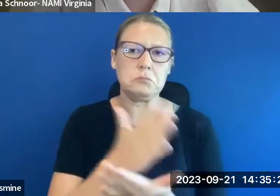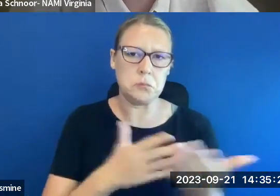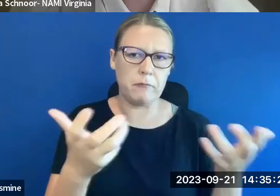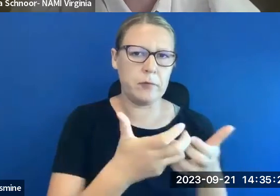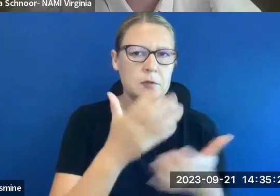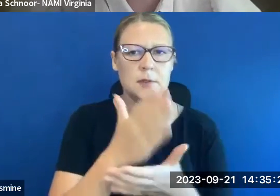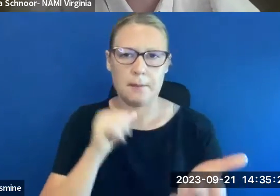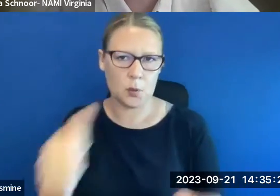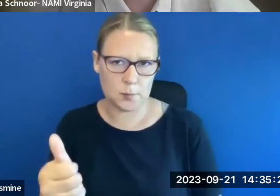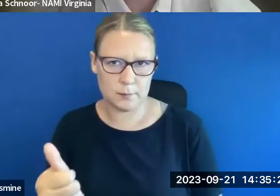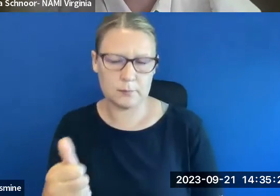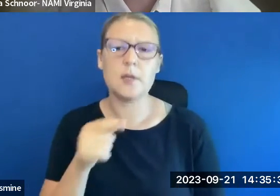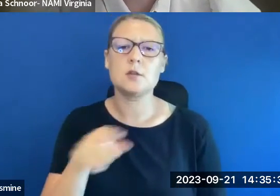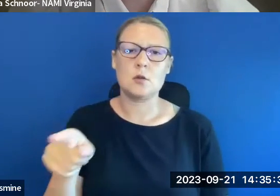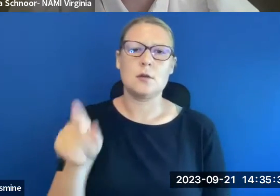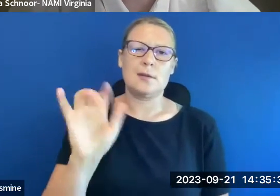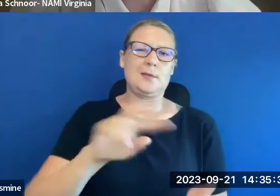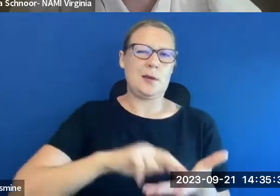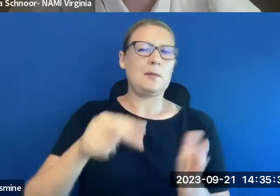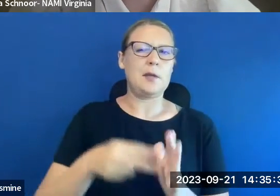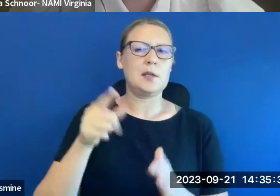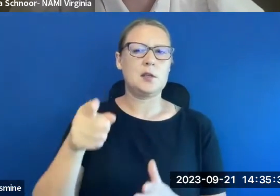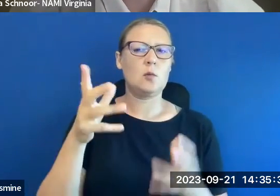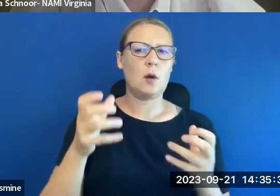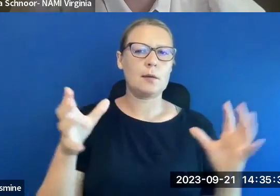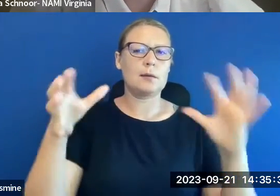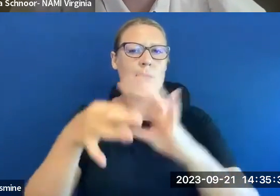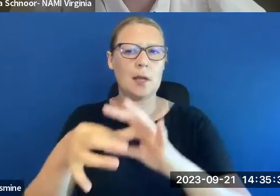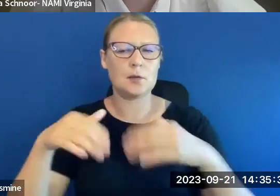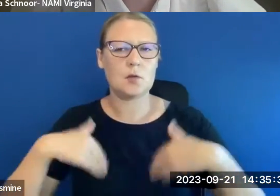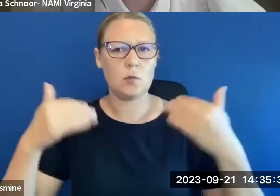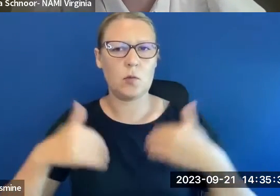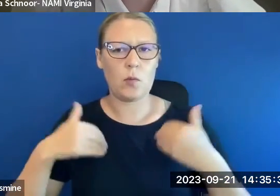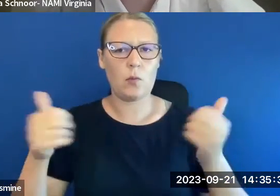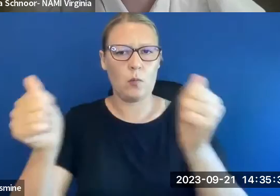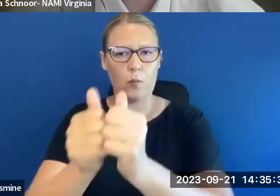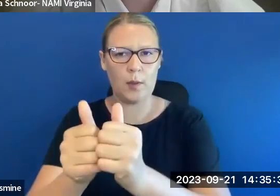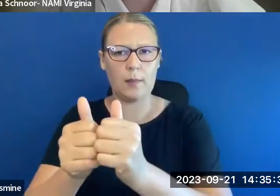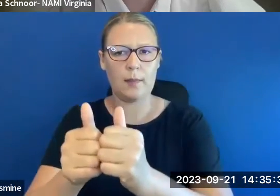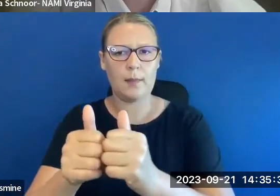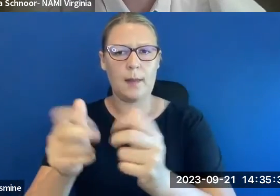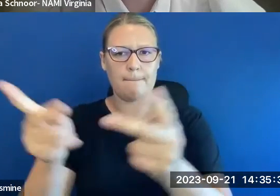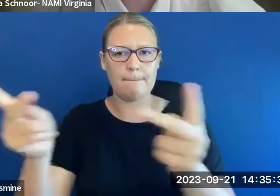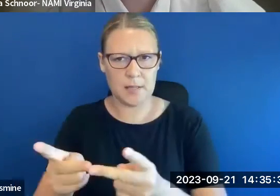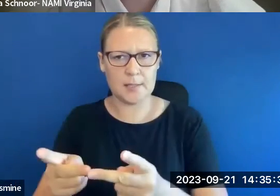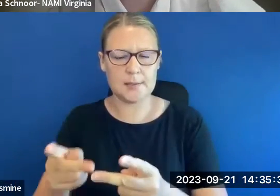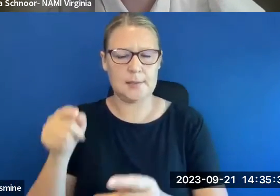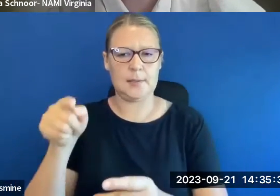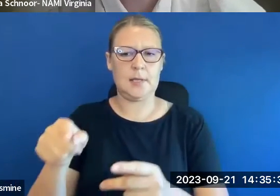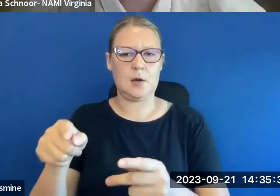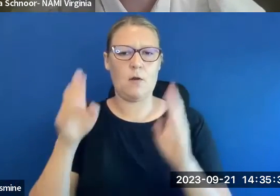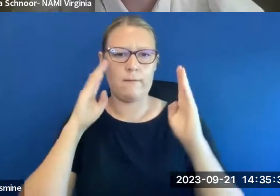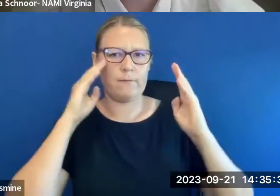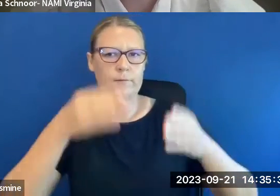that's what I mean. You want to make sure that you're trying to connect your youth to one that has the youth in